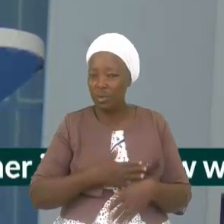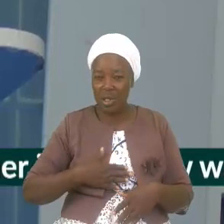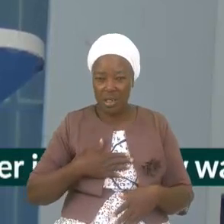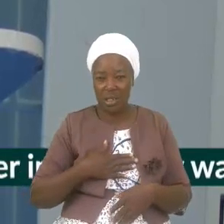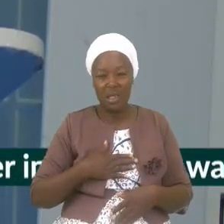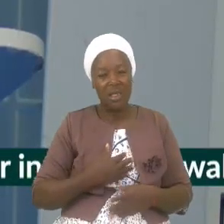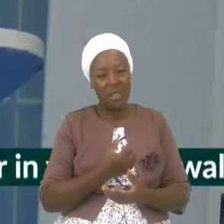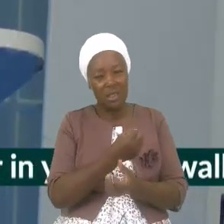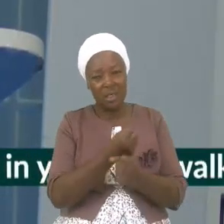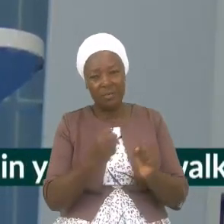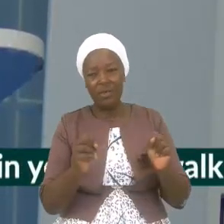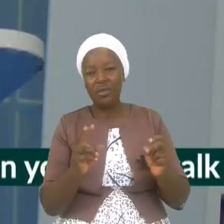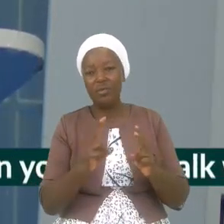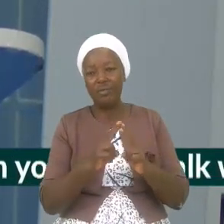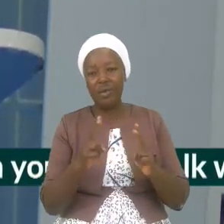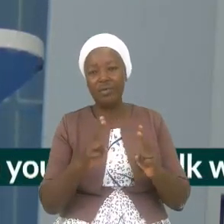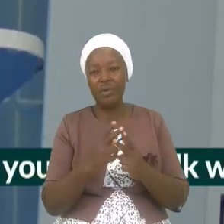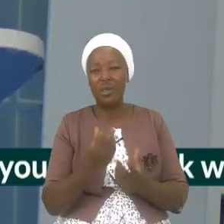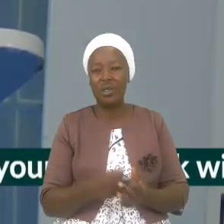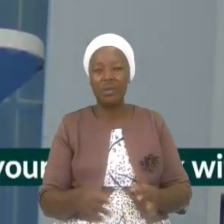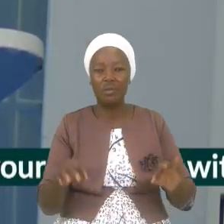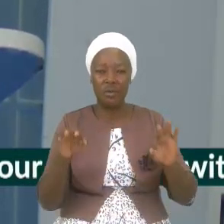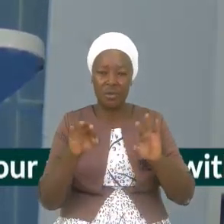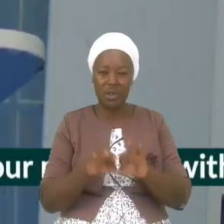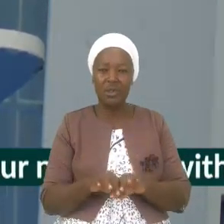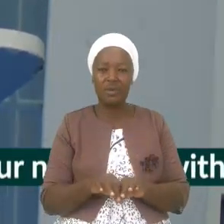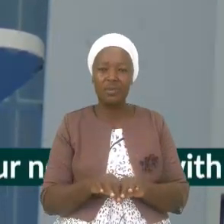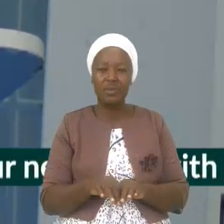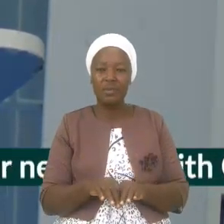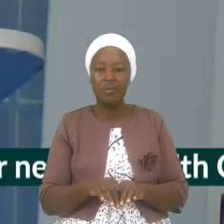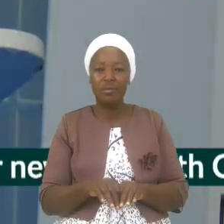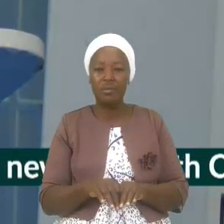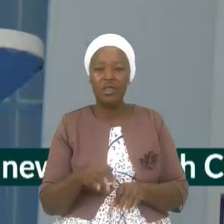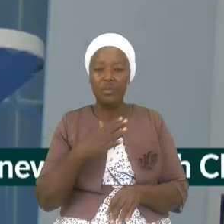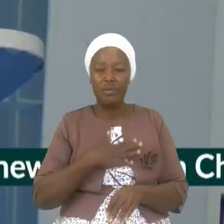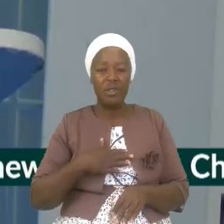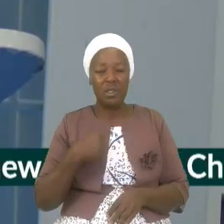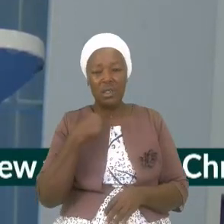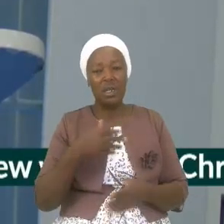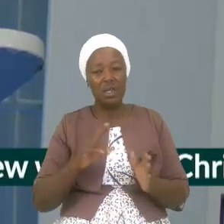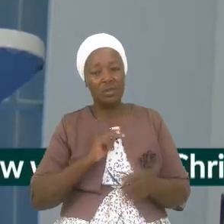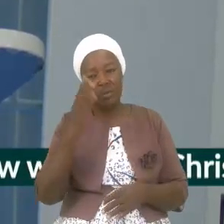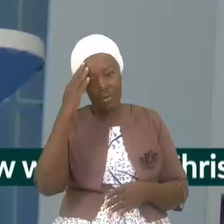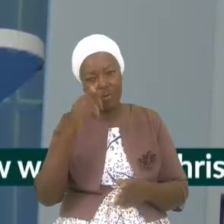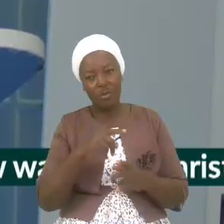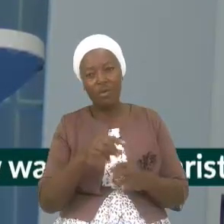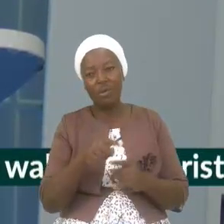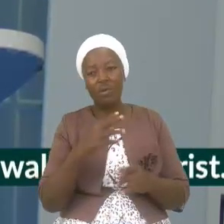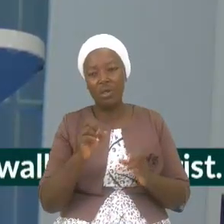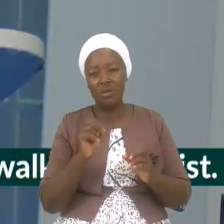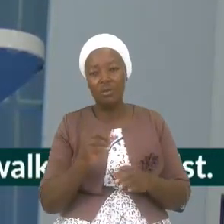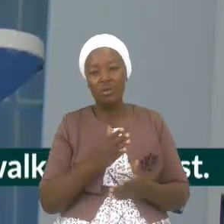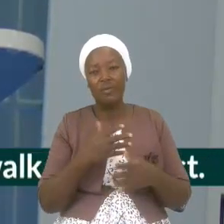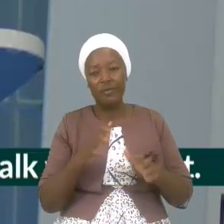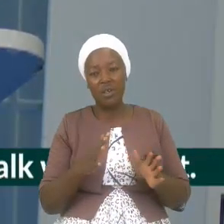Please signify if you are true. All right, you can see on the right-hand side. How about the far, very close